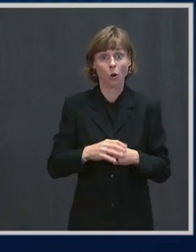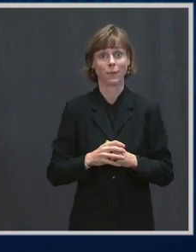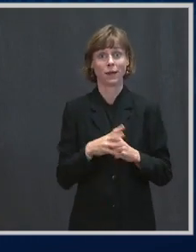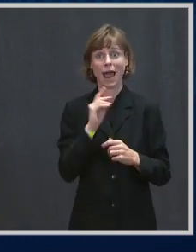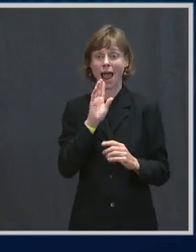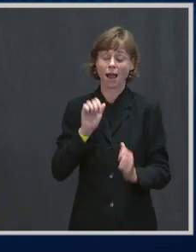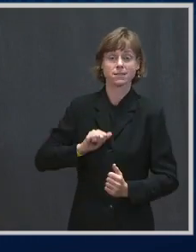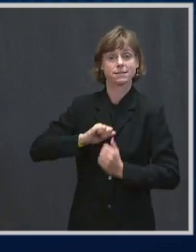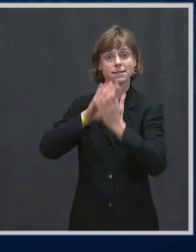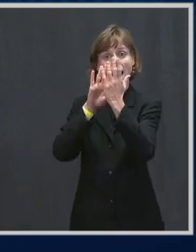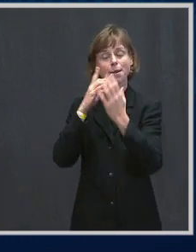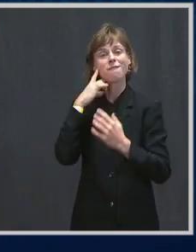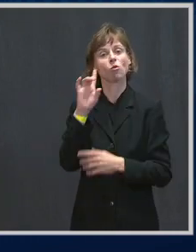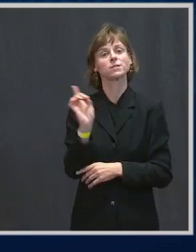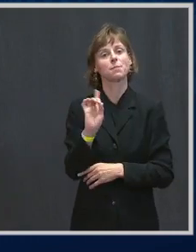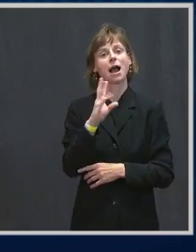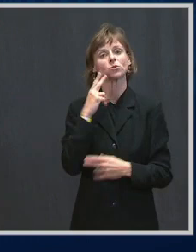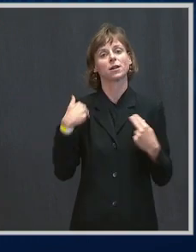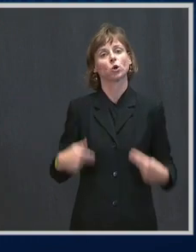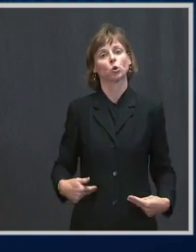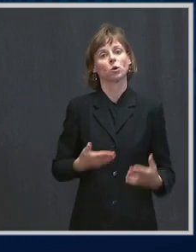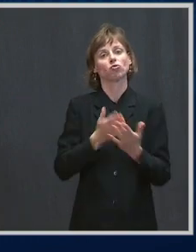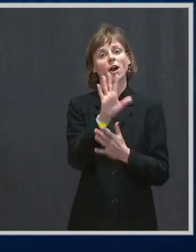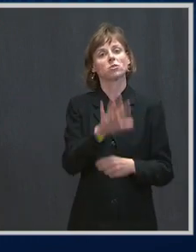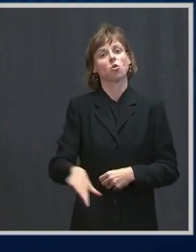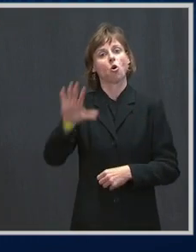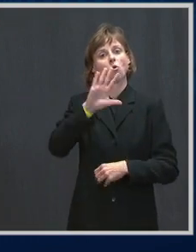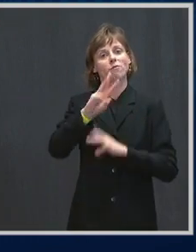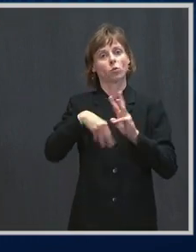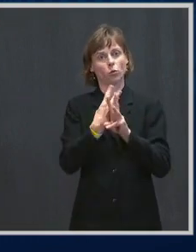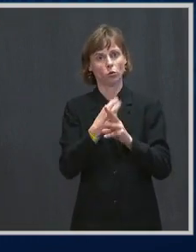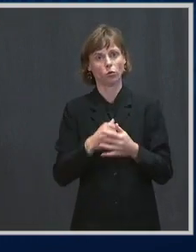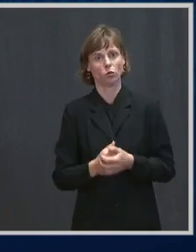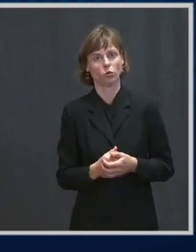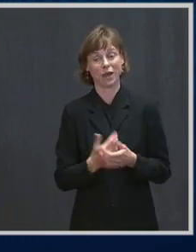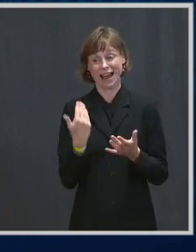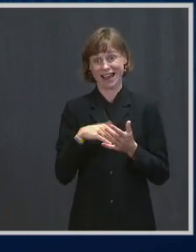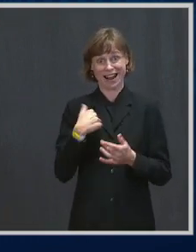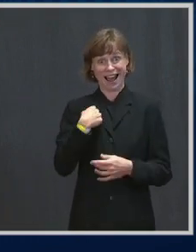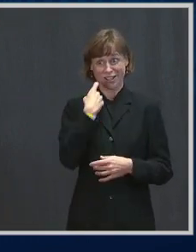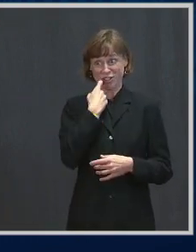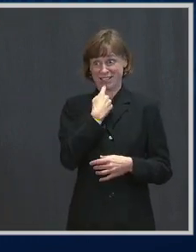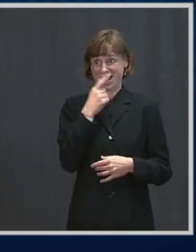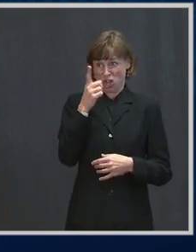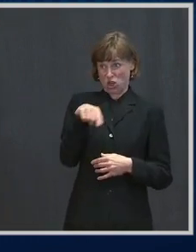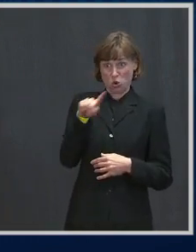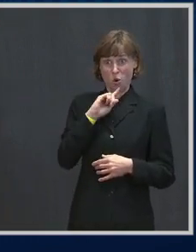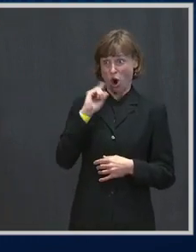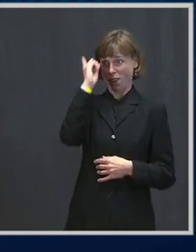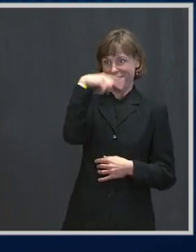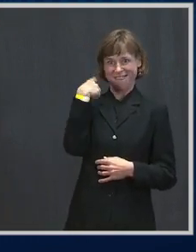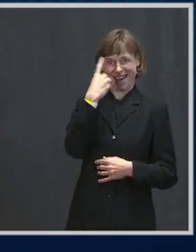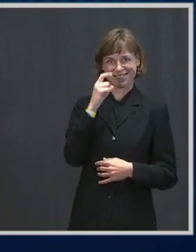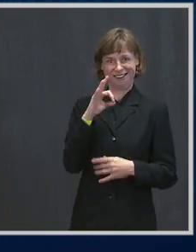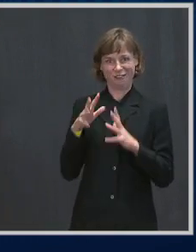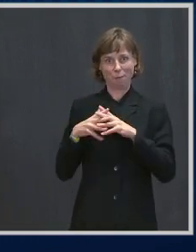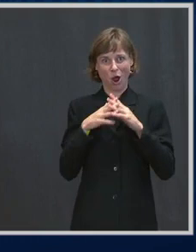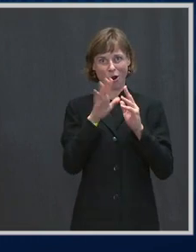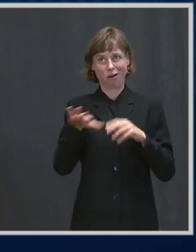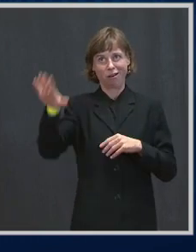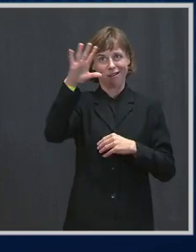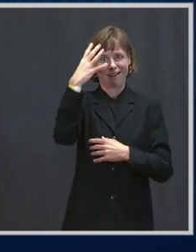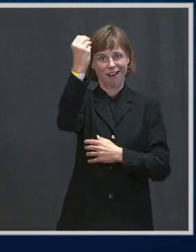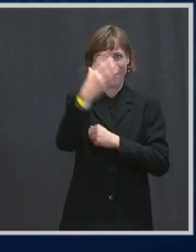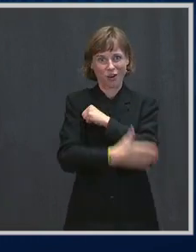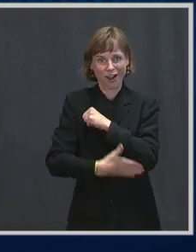human rights around the world. Again, as I said, you're the face of America abroad.